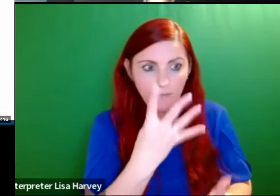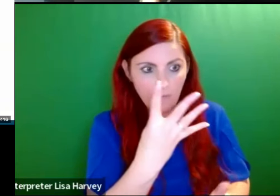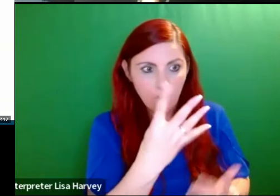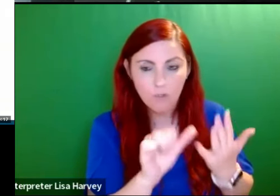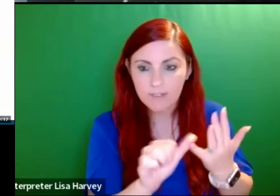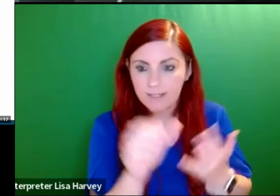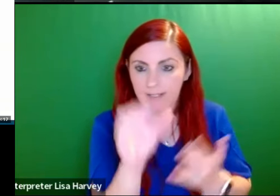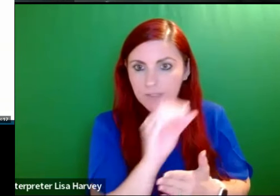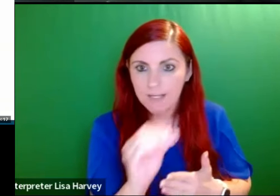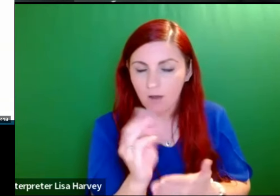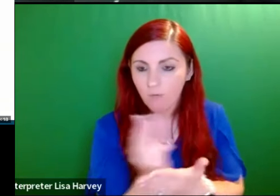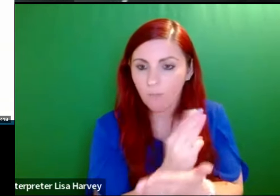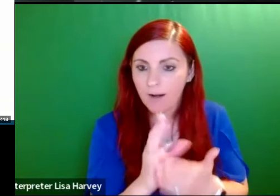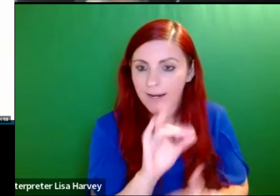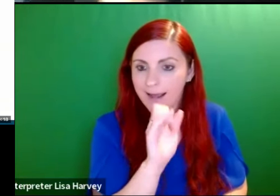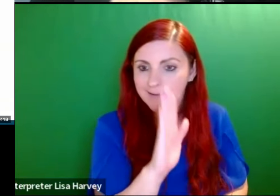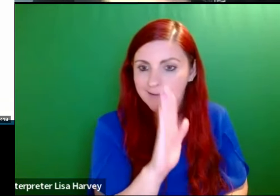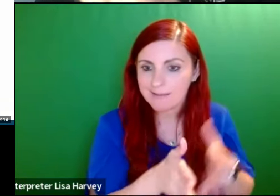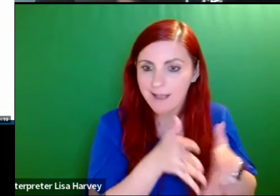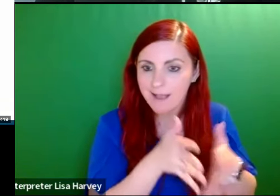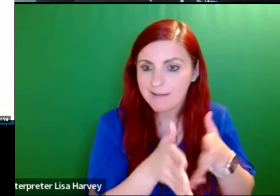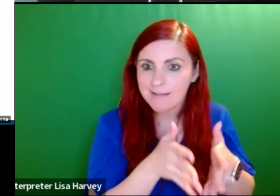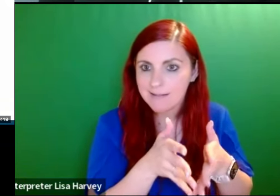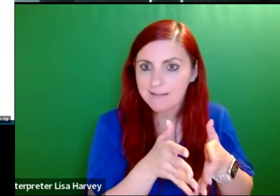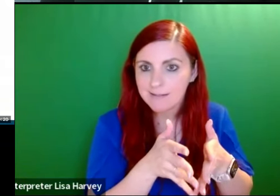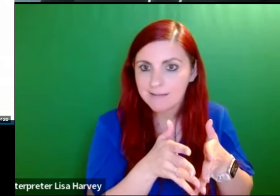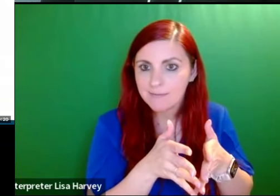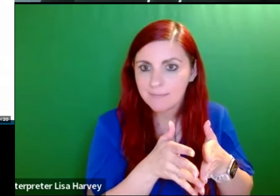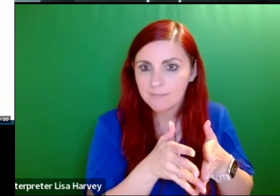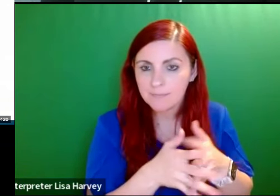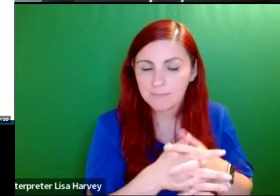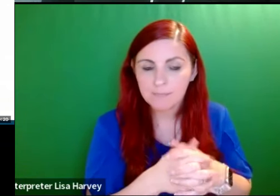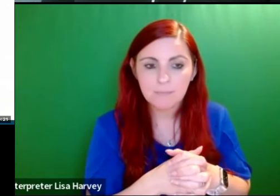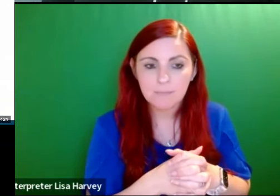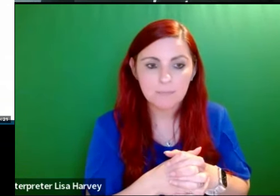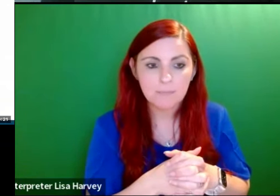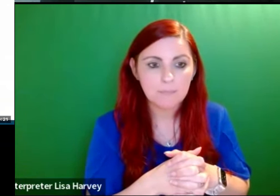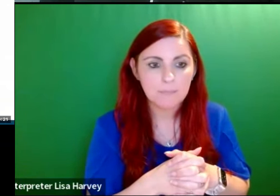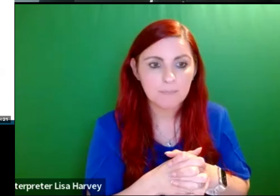of partly lexical signs in the data set.